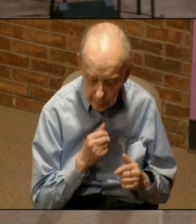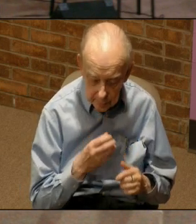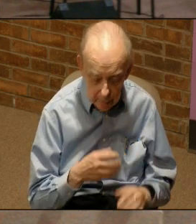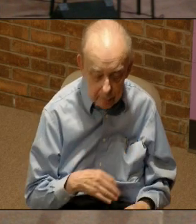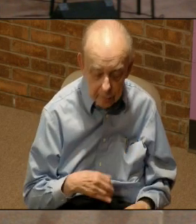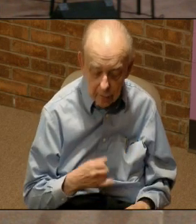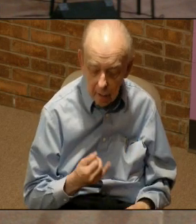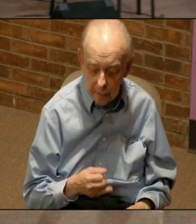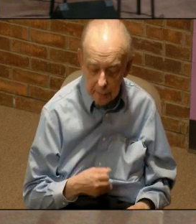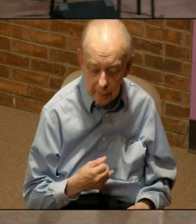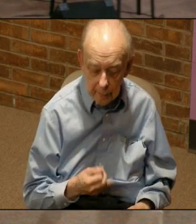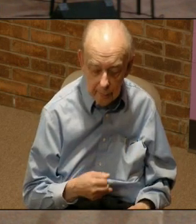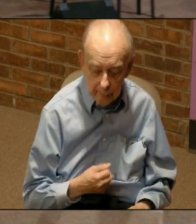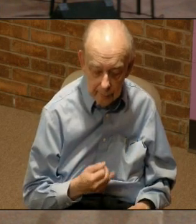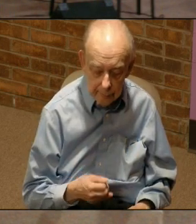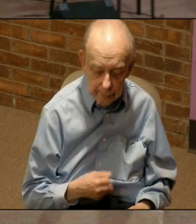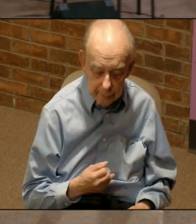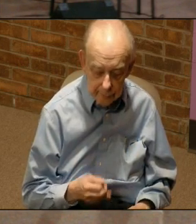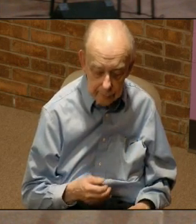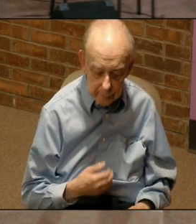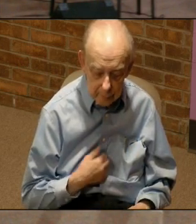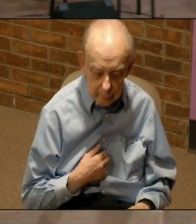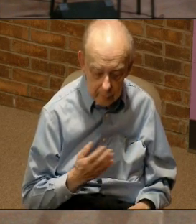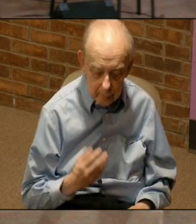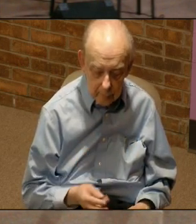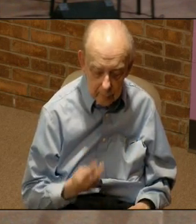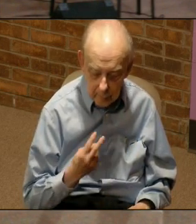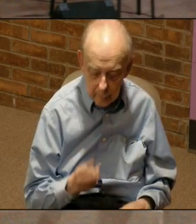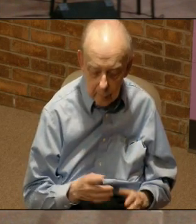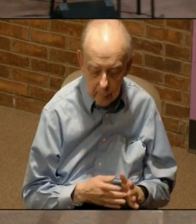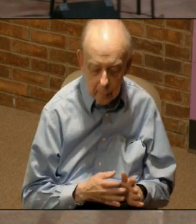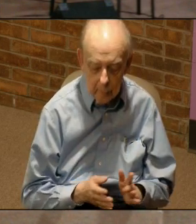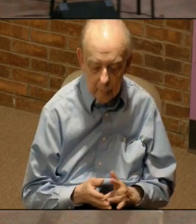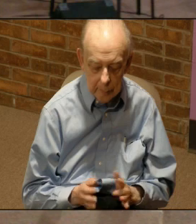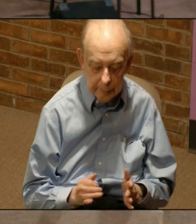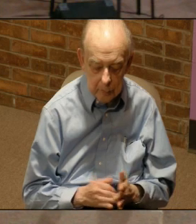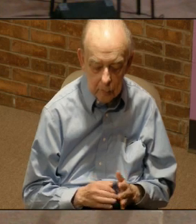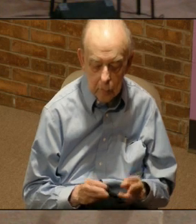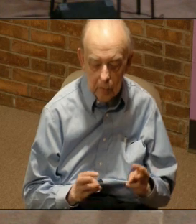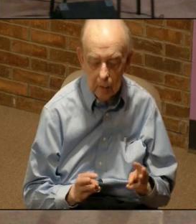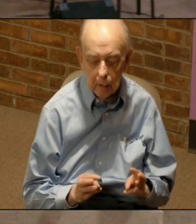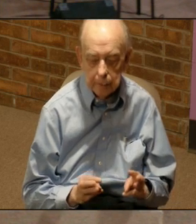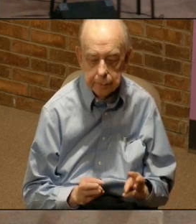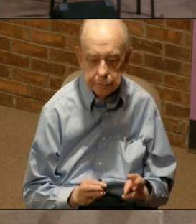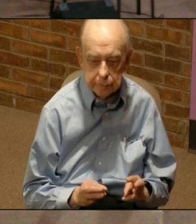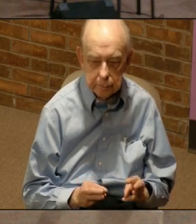John. John had never seen Jesus this way.